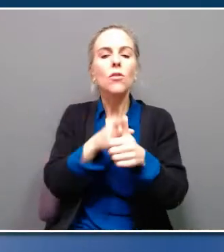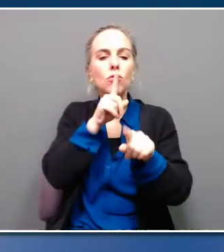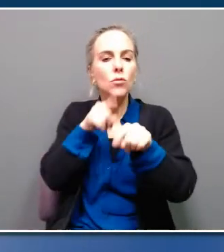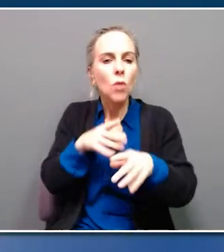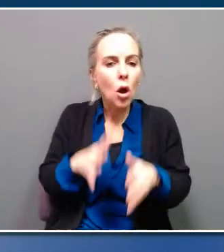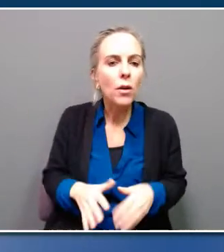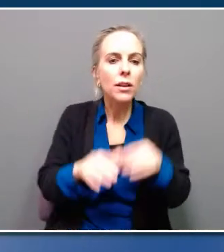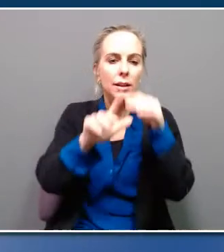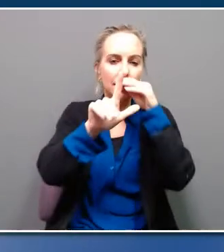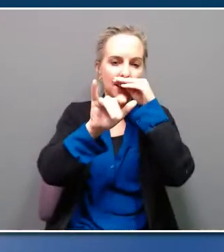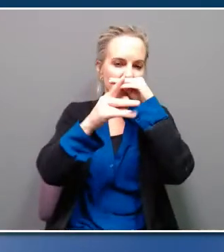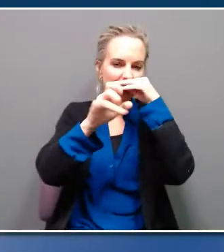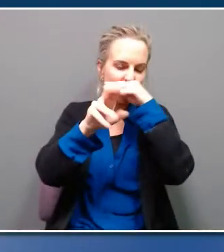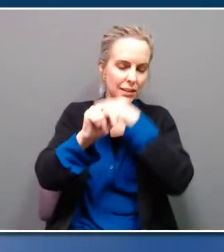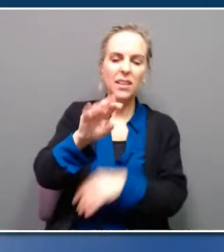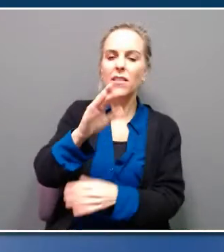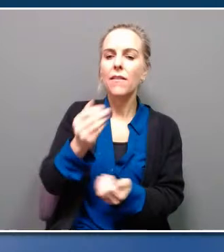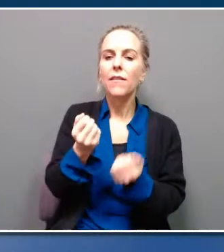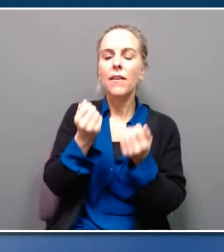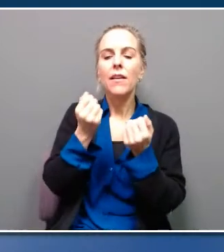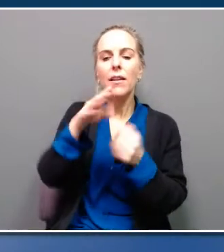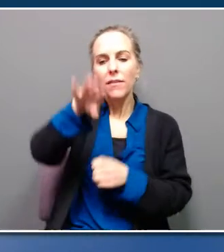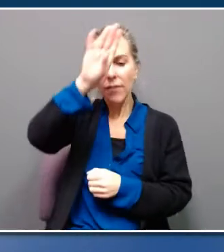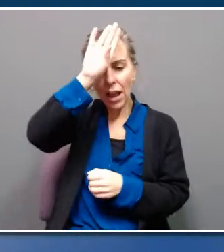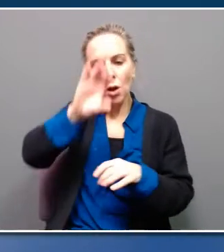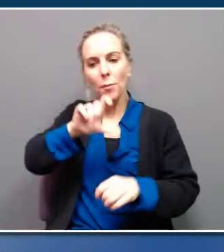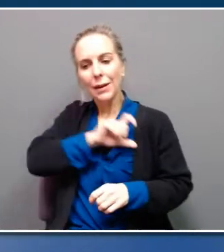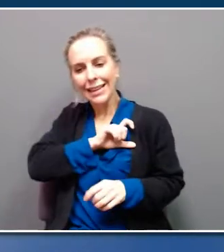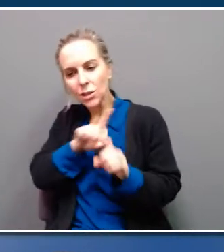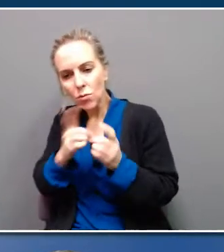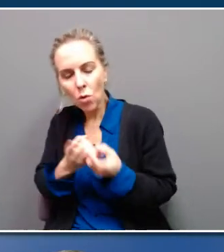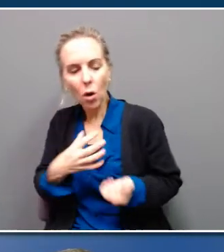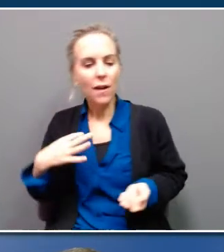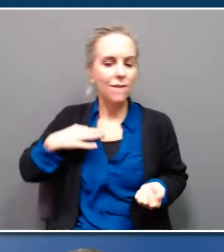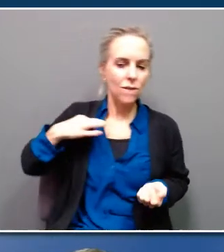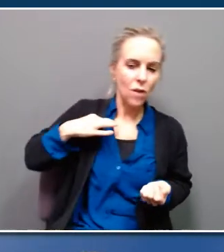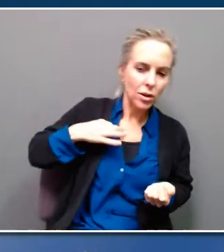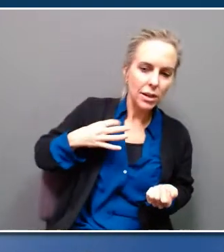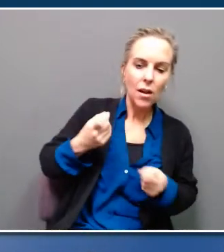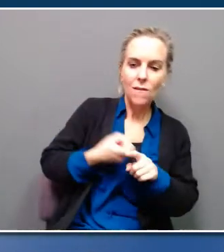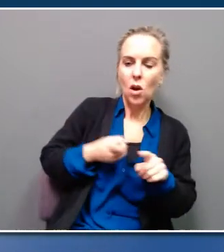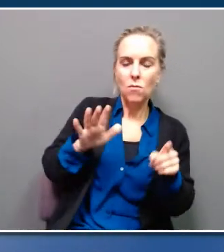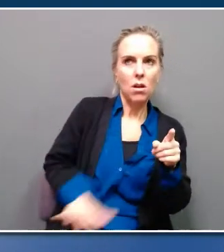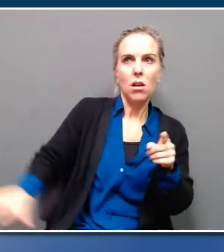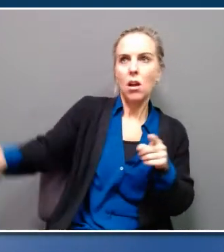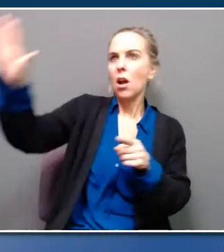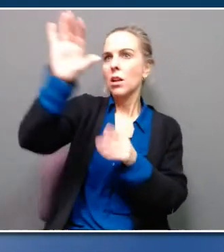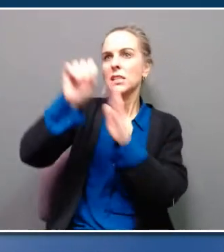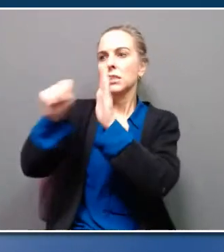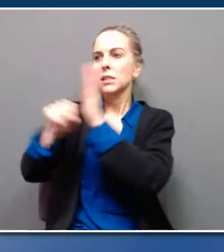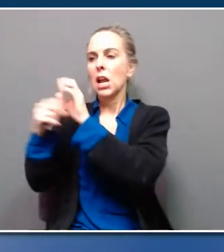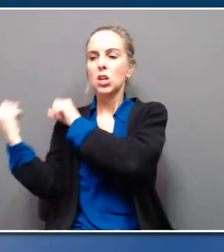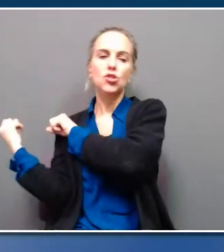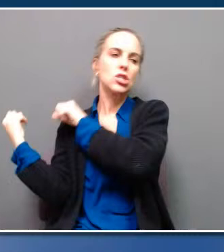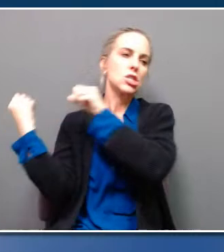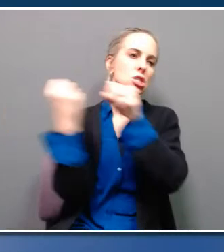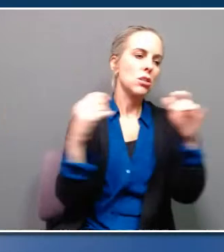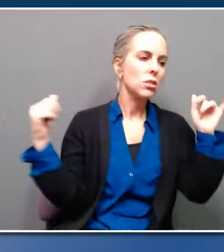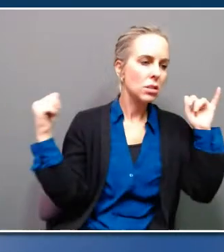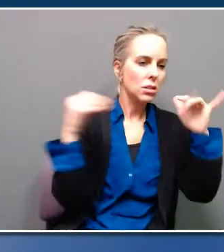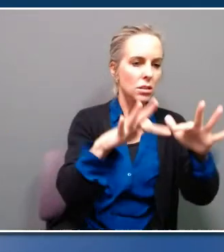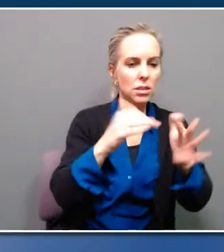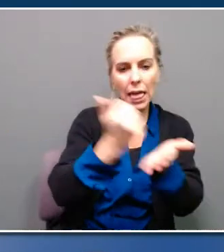Livingston Fire and Police Departments and volunteers and departments from across the state that traveled and helped. I want to thank Judge